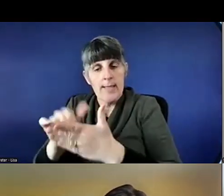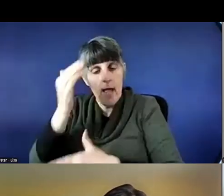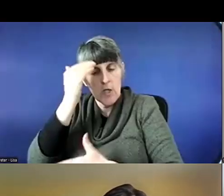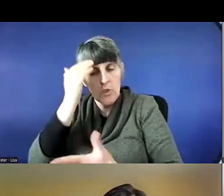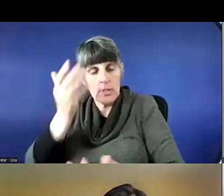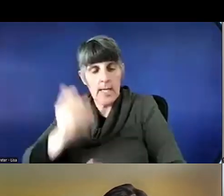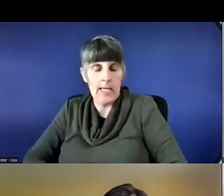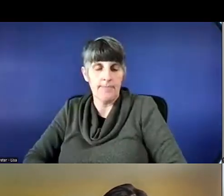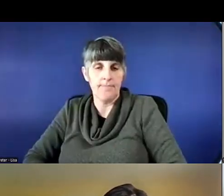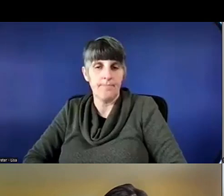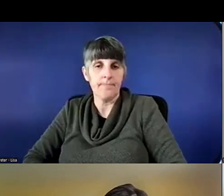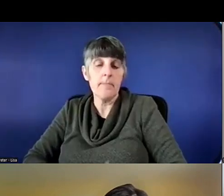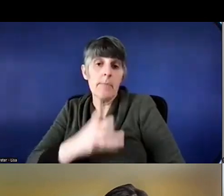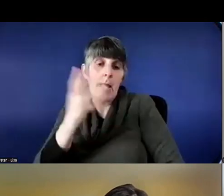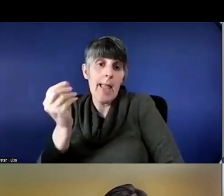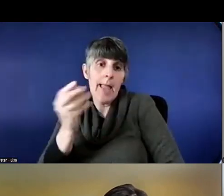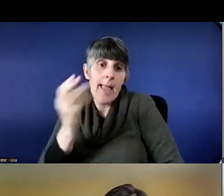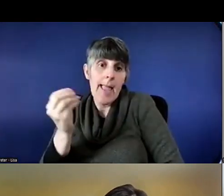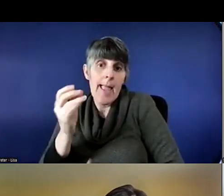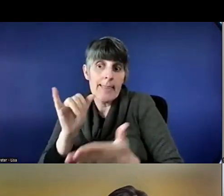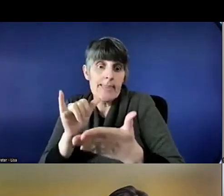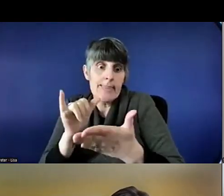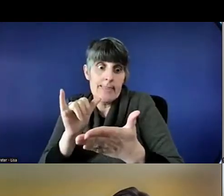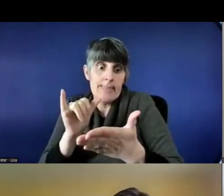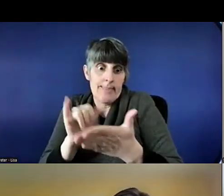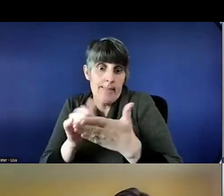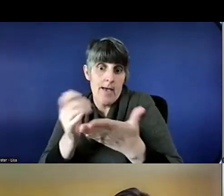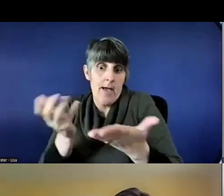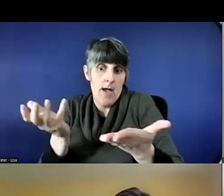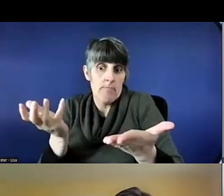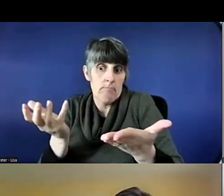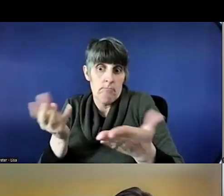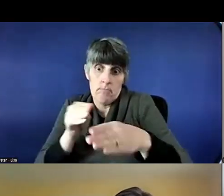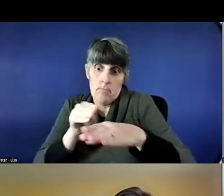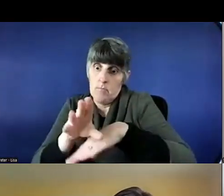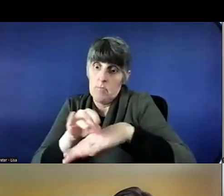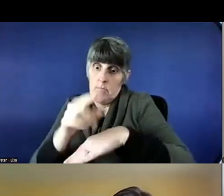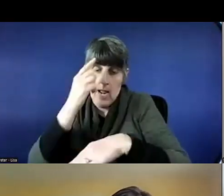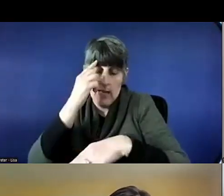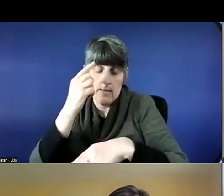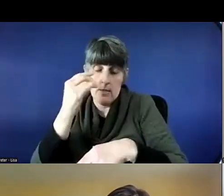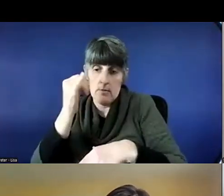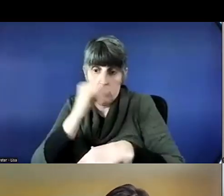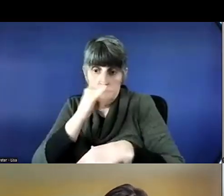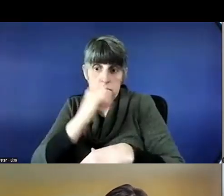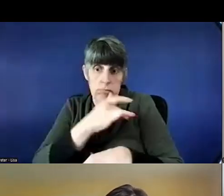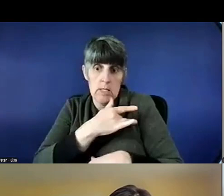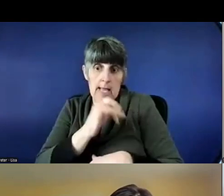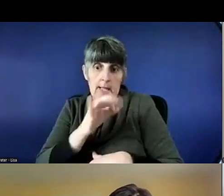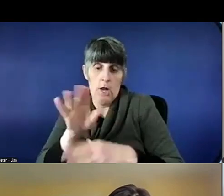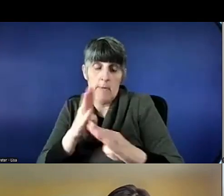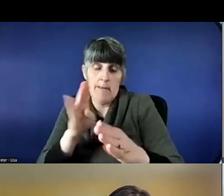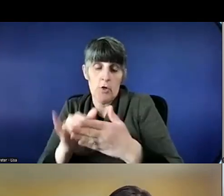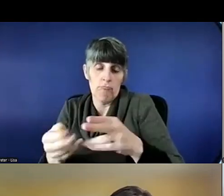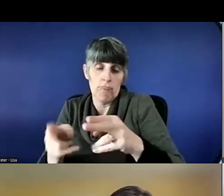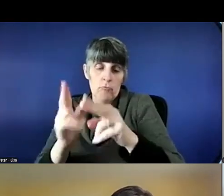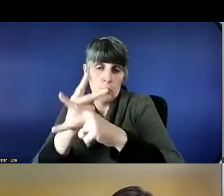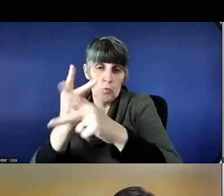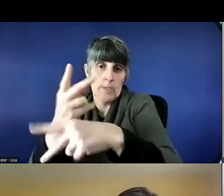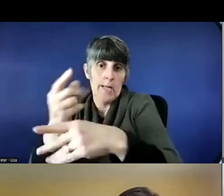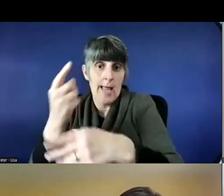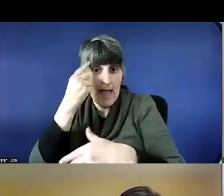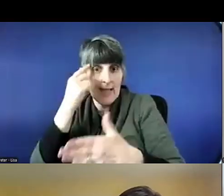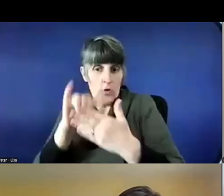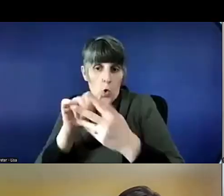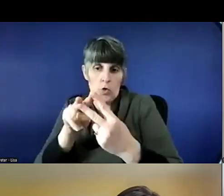understanding. And that really changes, I think, dramatically the likelihood that a behavior escalates. And I think those are the